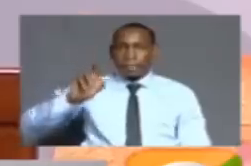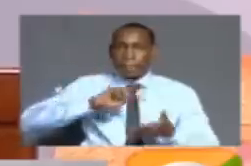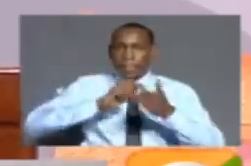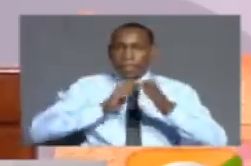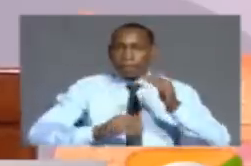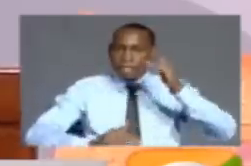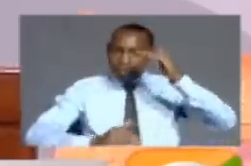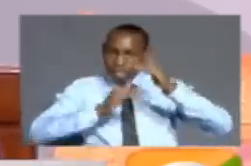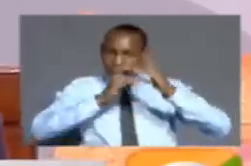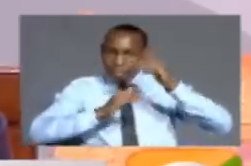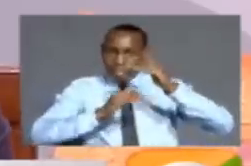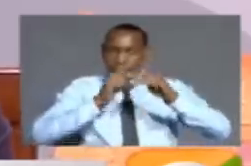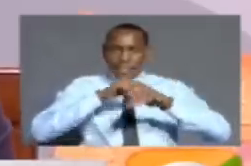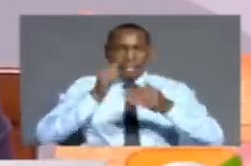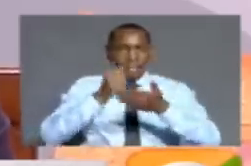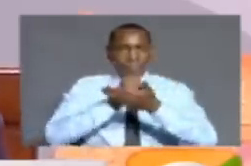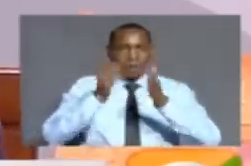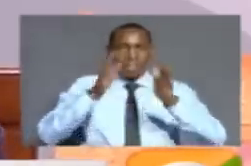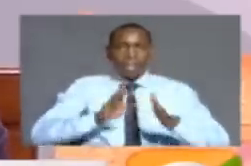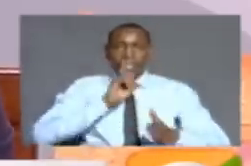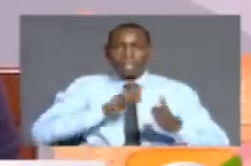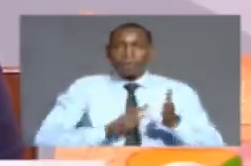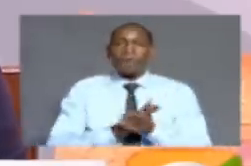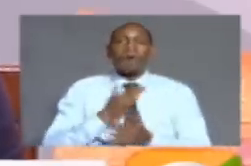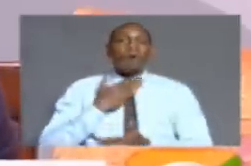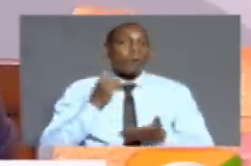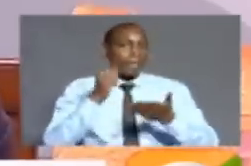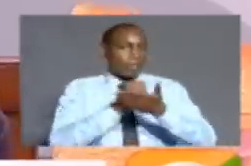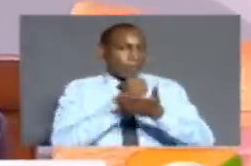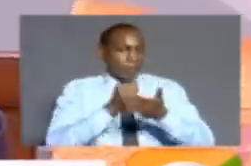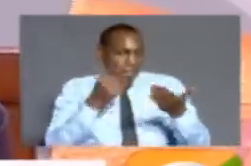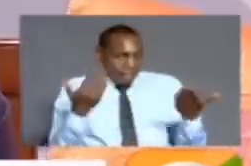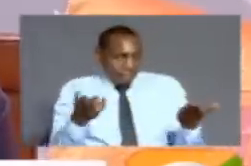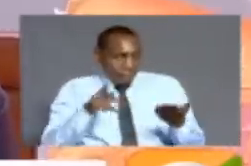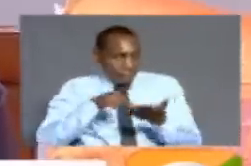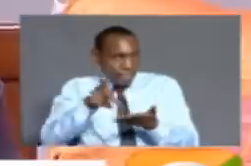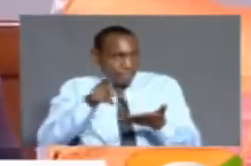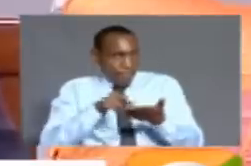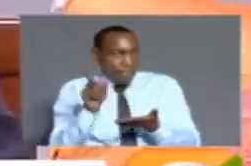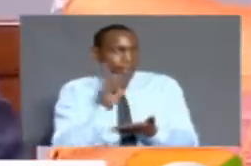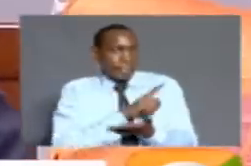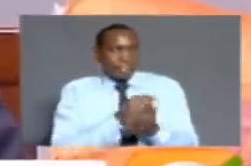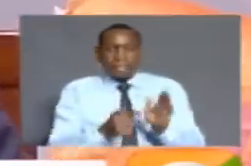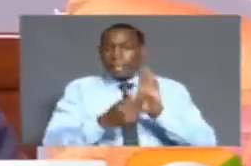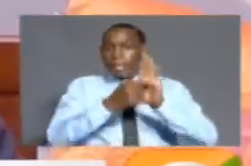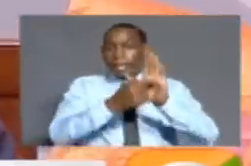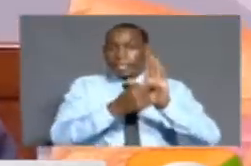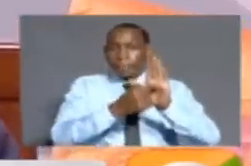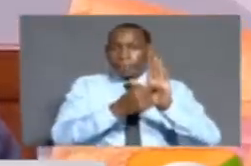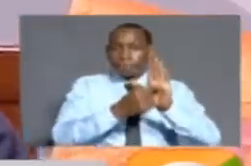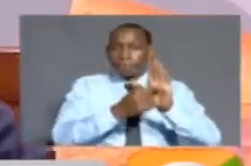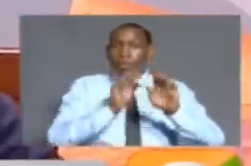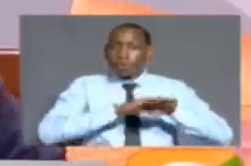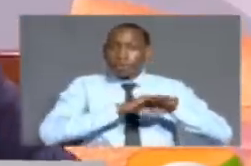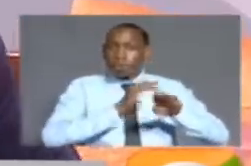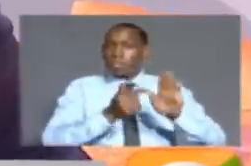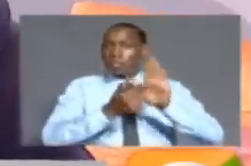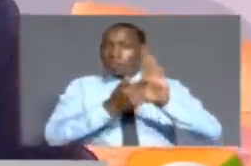When the auditor came in and said, we want to audit how you paid out, like for instance, I'll give you a good